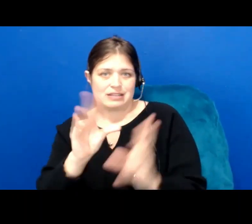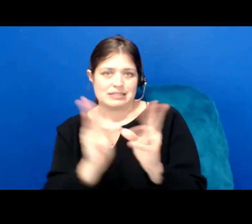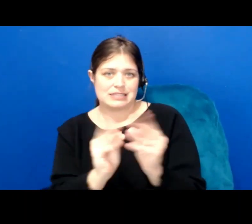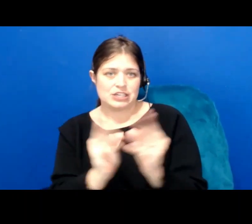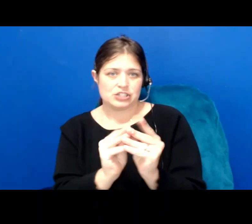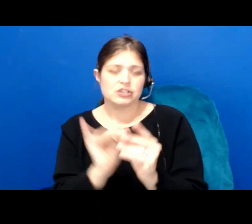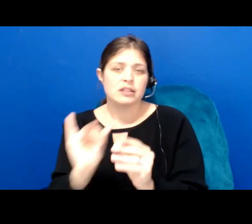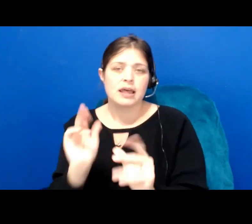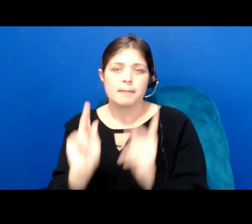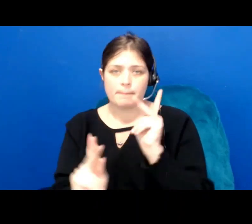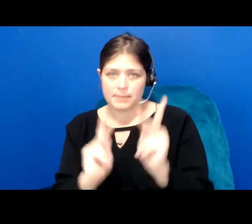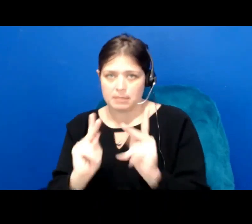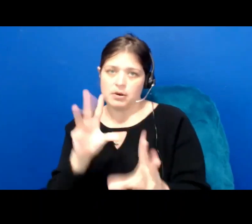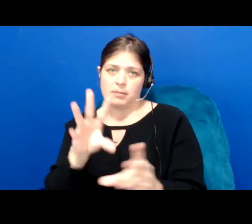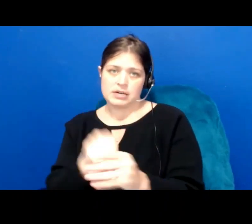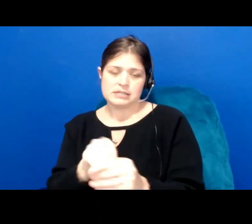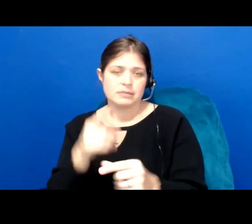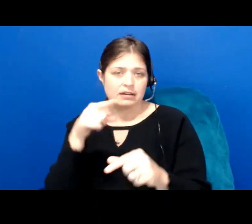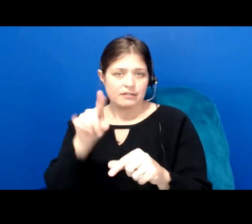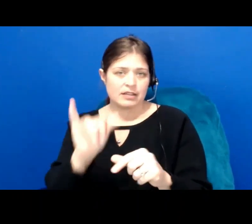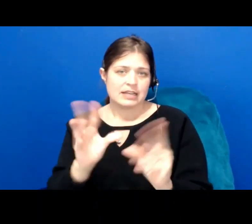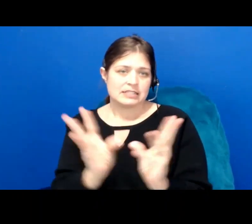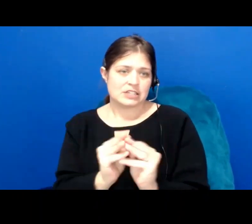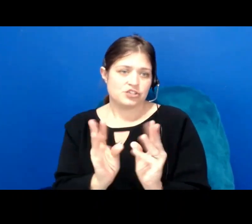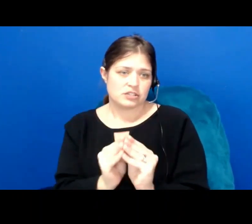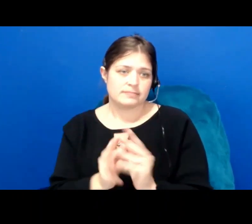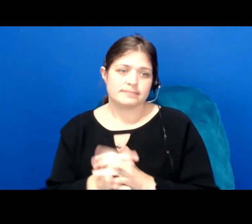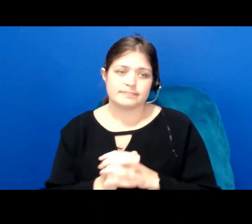those participating in a session.